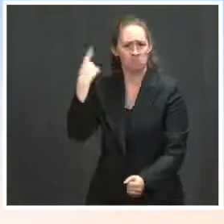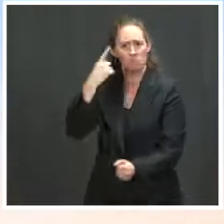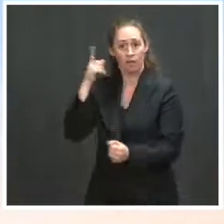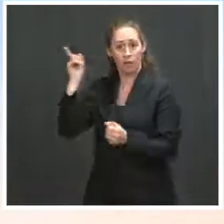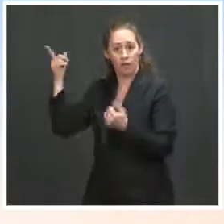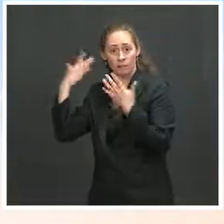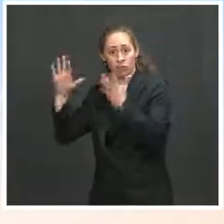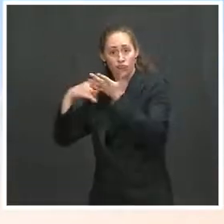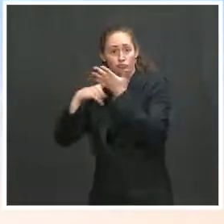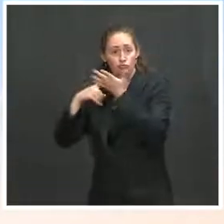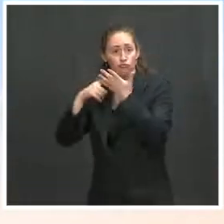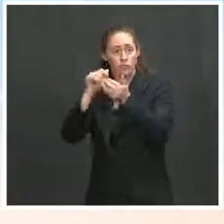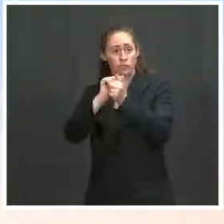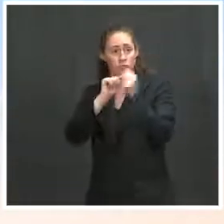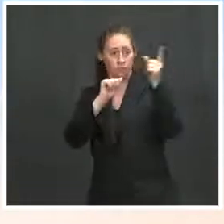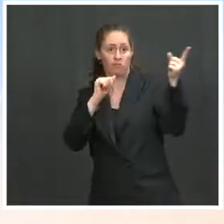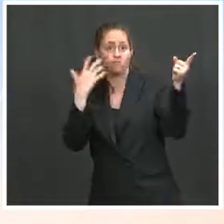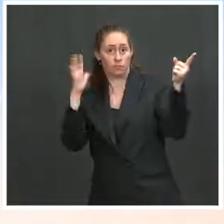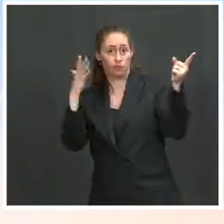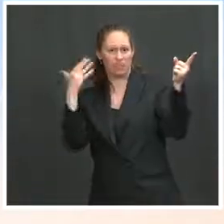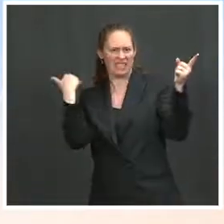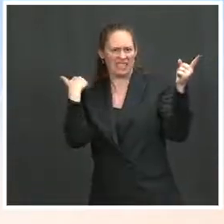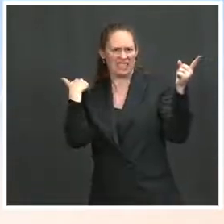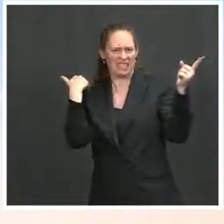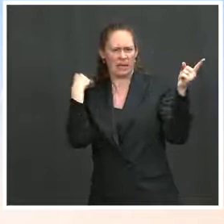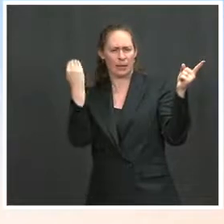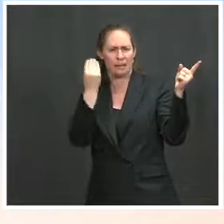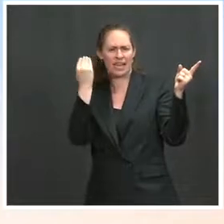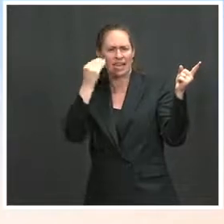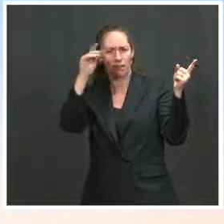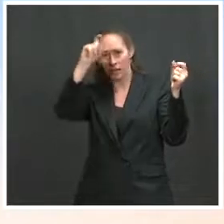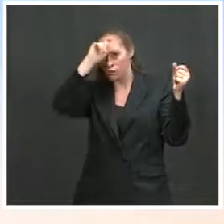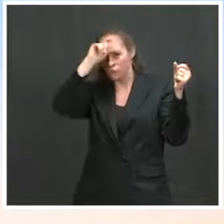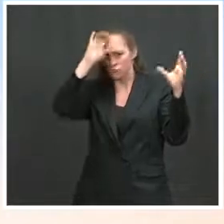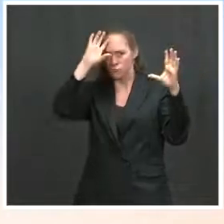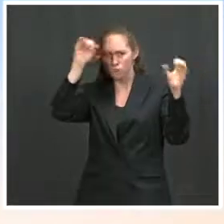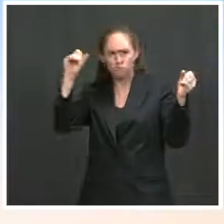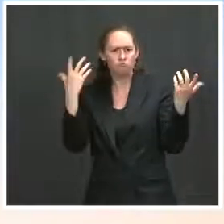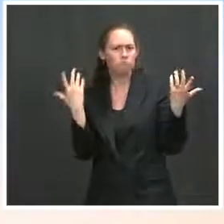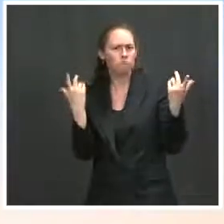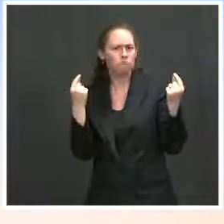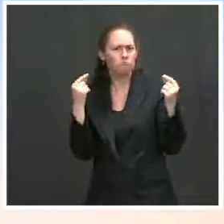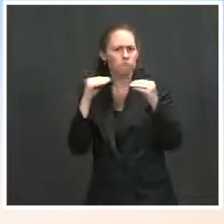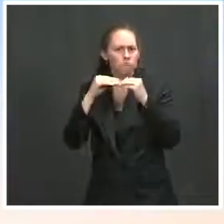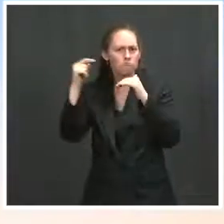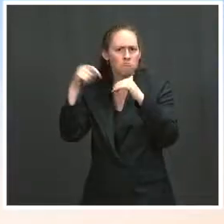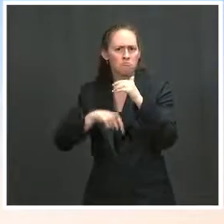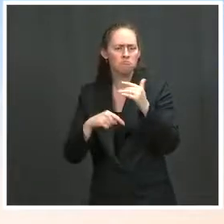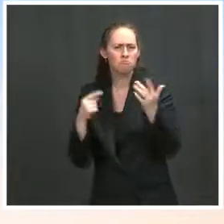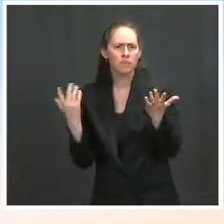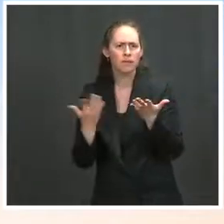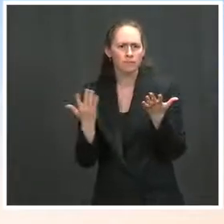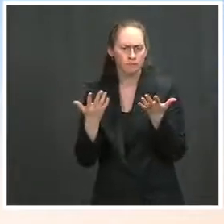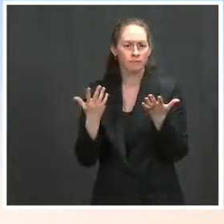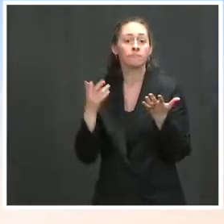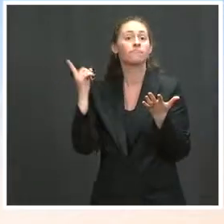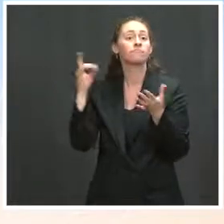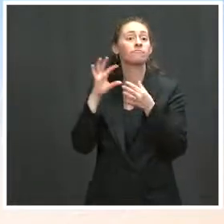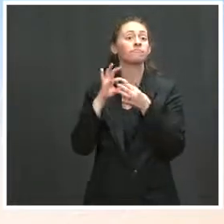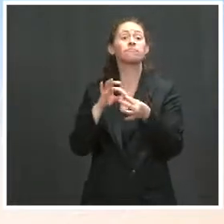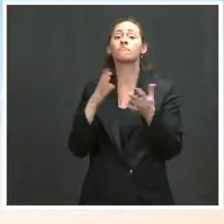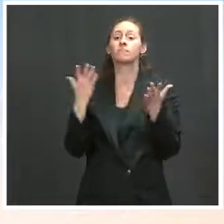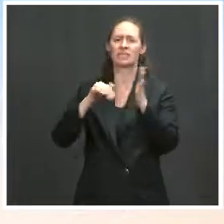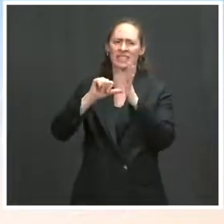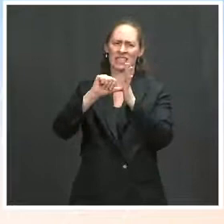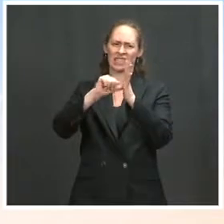Sisi on Monday, and in your readout of that call, you said that President Biden underscored the importance of a constructive dialogue